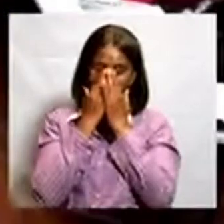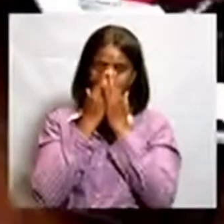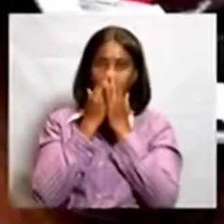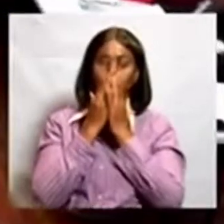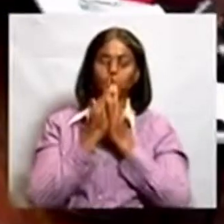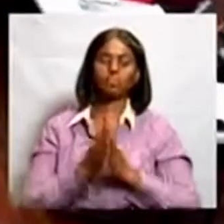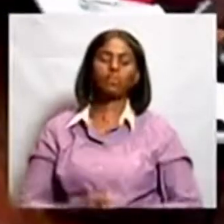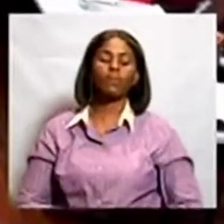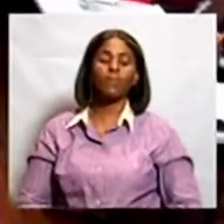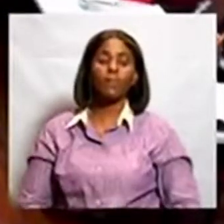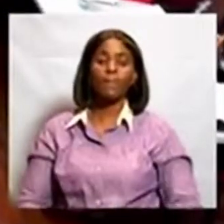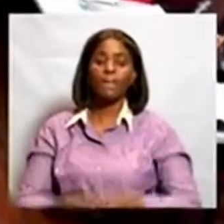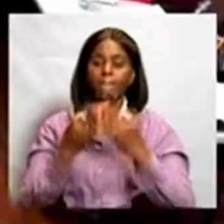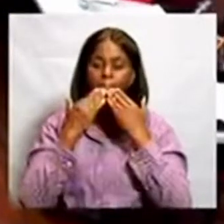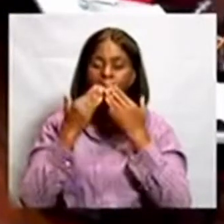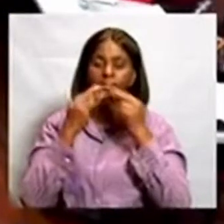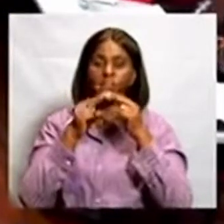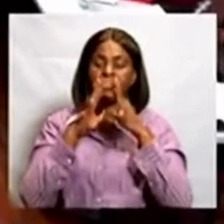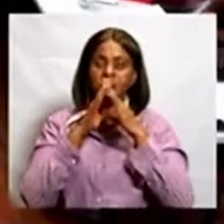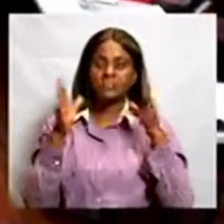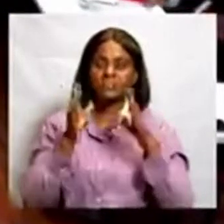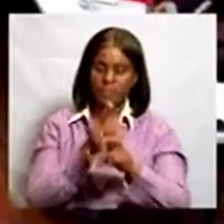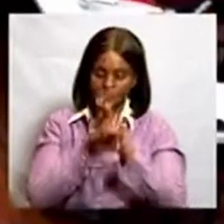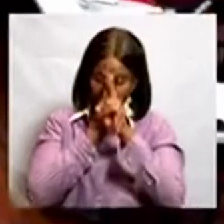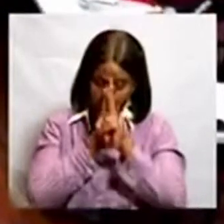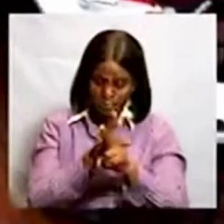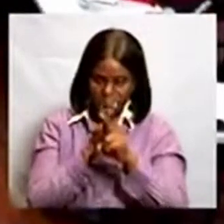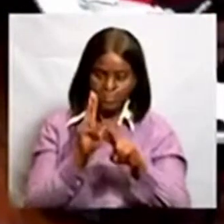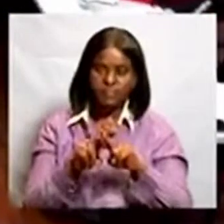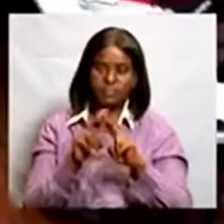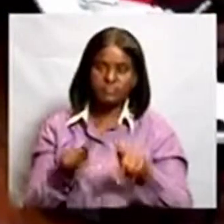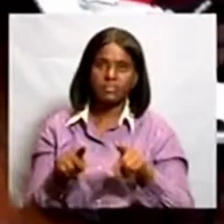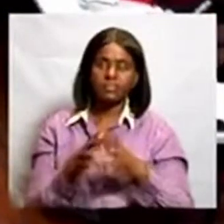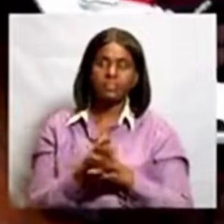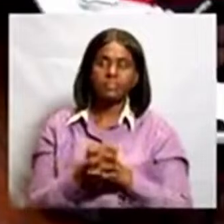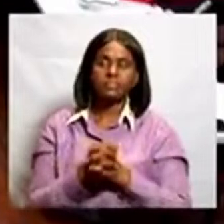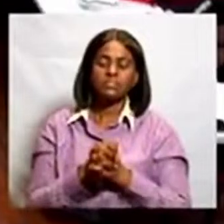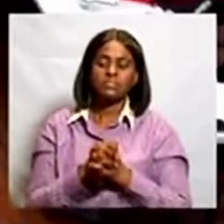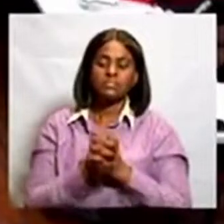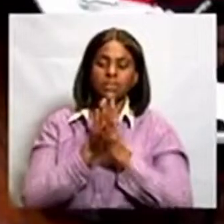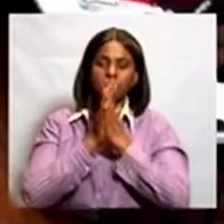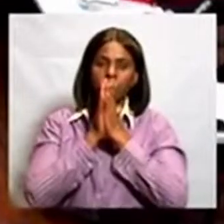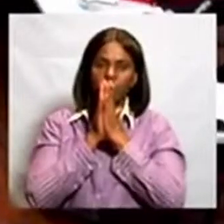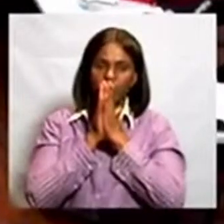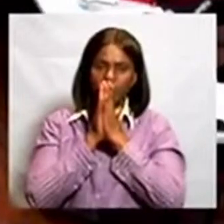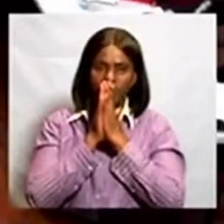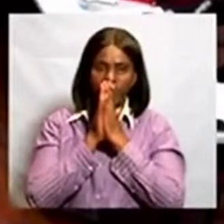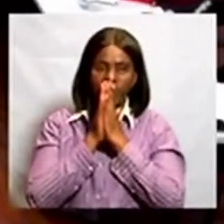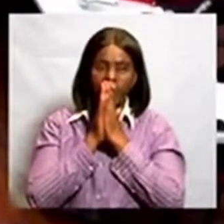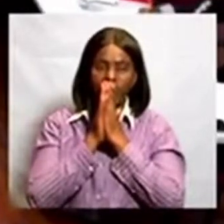Yeah, thank you very much, Honorable Chairperson. I think two